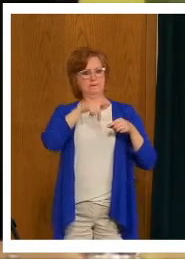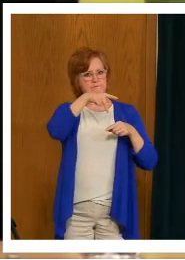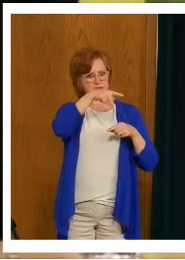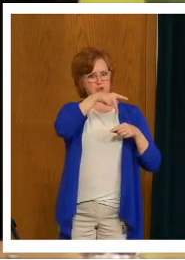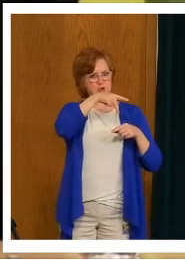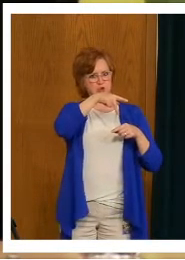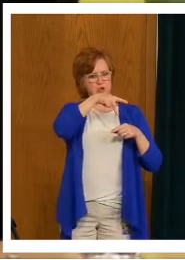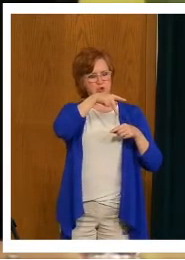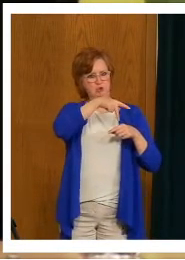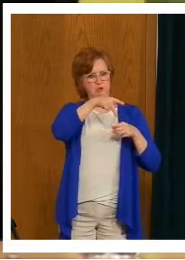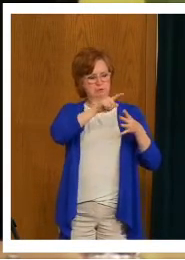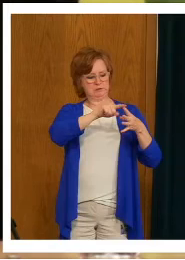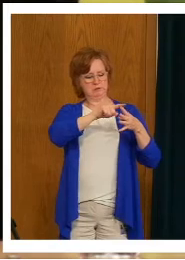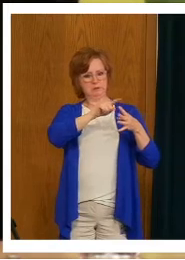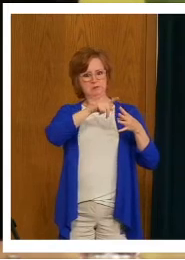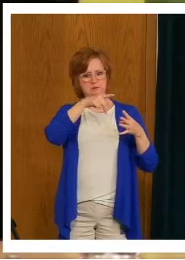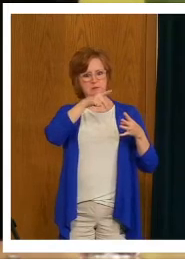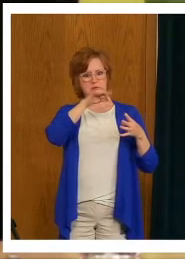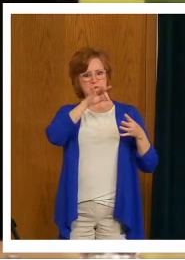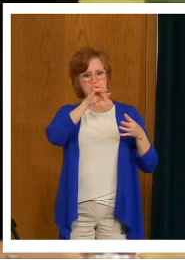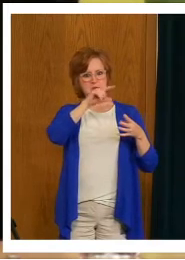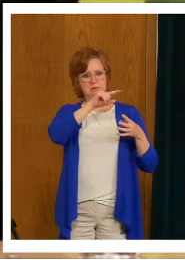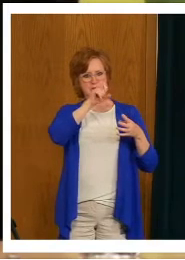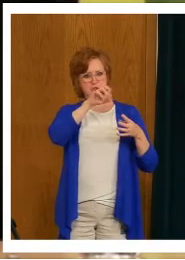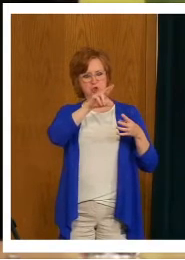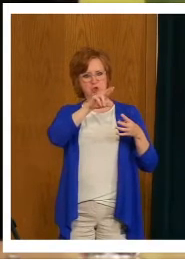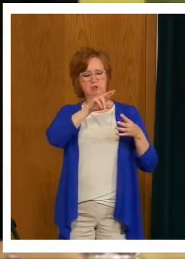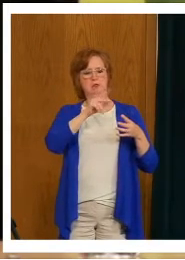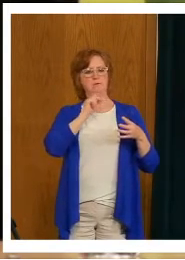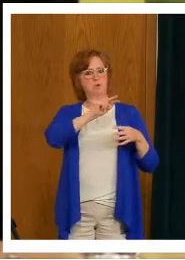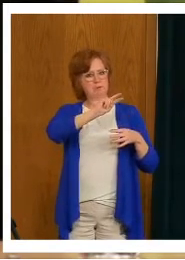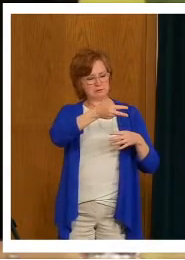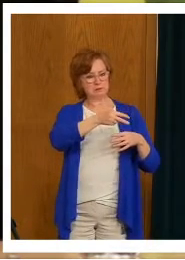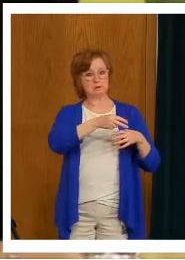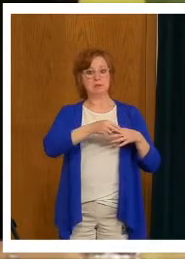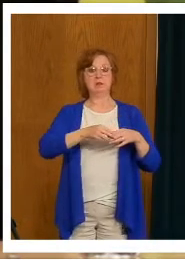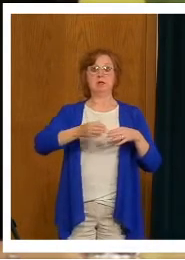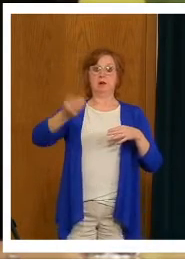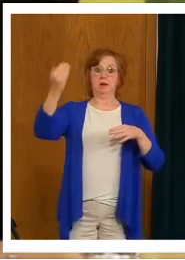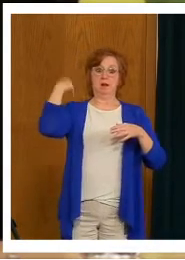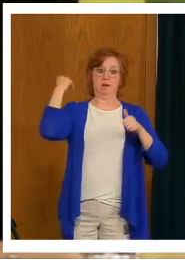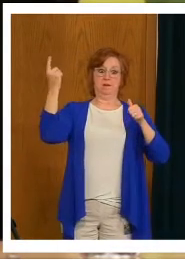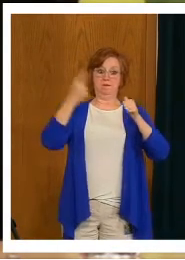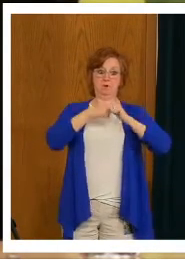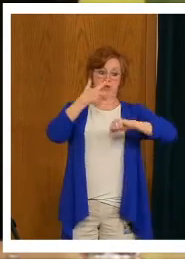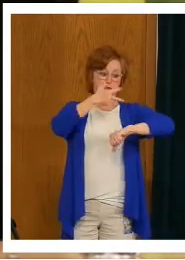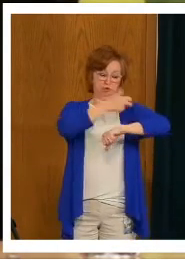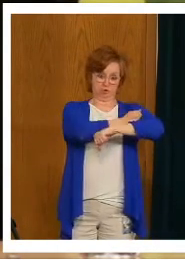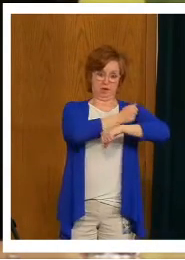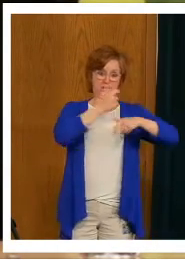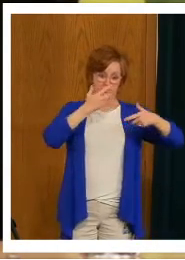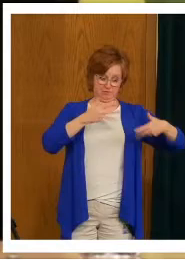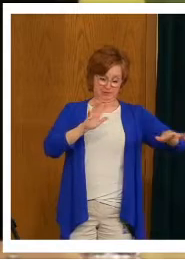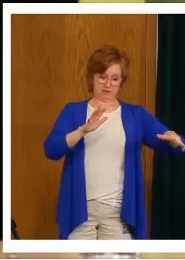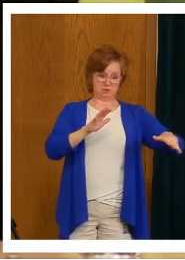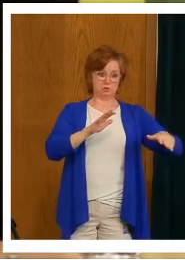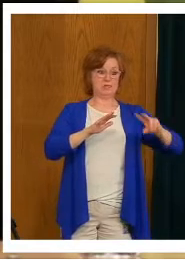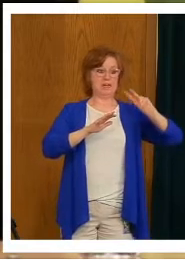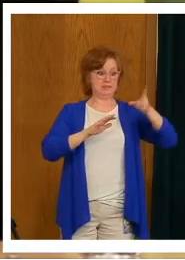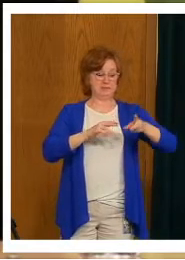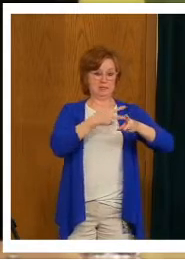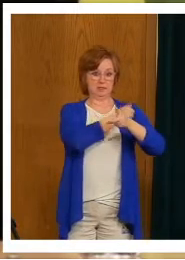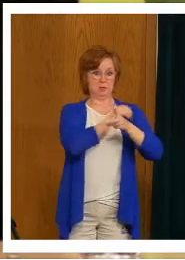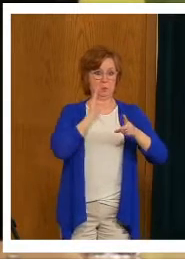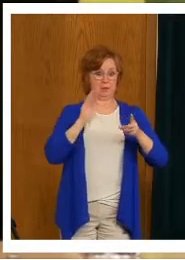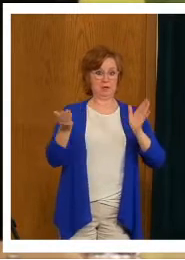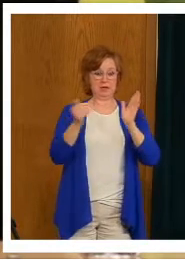Pfizer vaccine for the second shot of those people that received an AstraZeneca for their first shot. I believe there's Dr. Shahab will have more